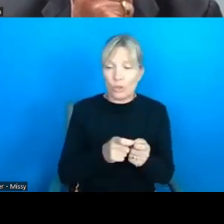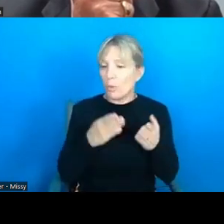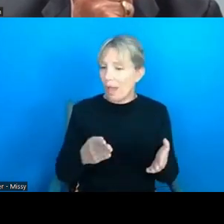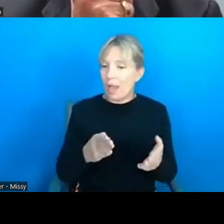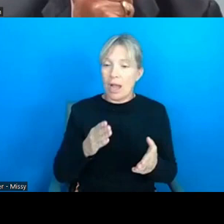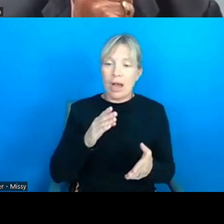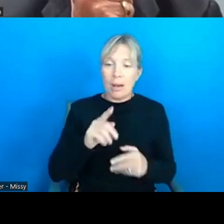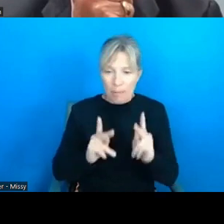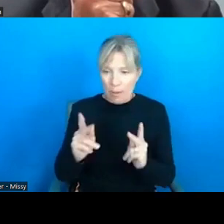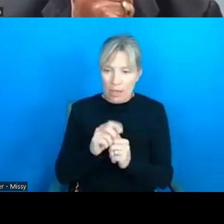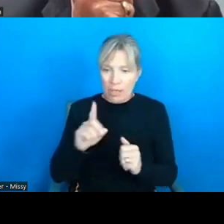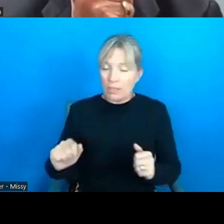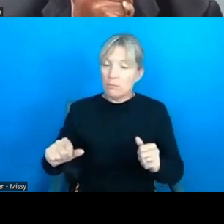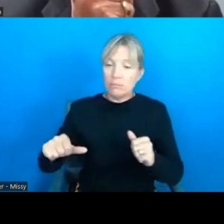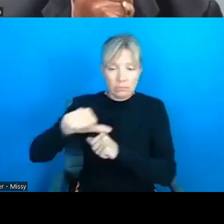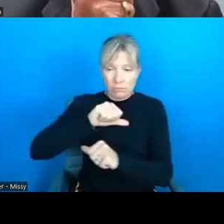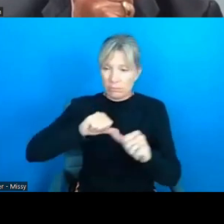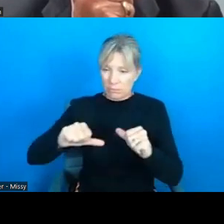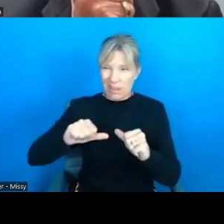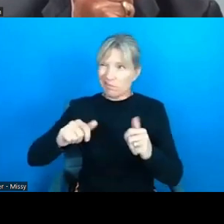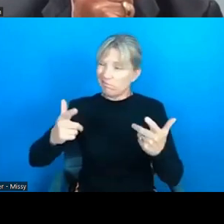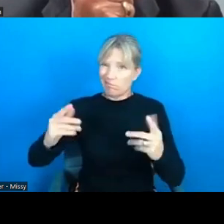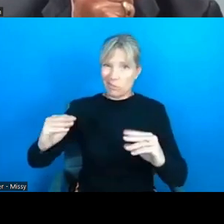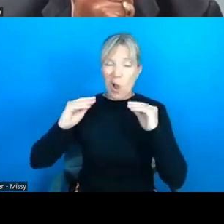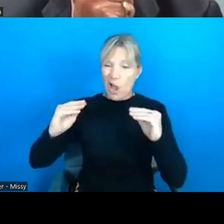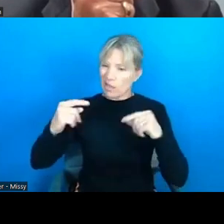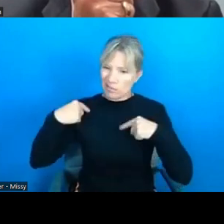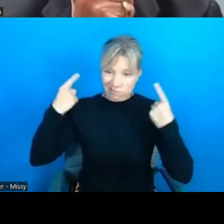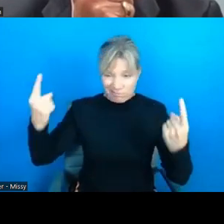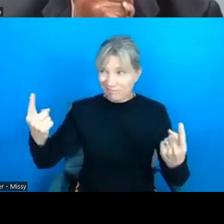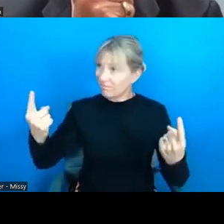people with disabilities. Society have just taught us to